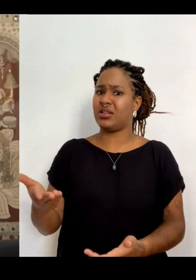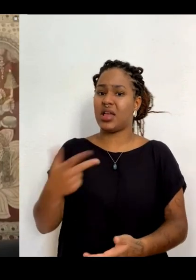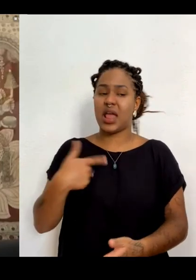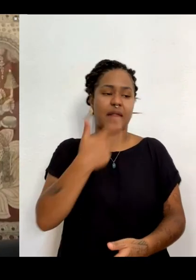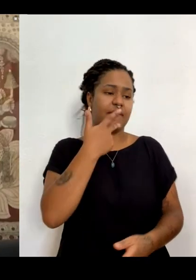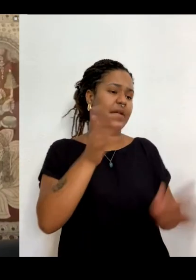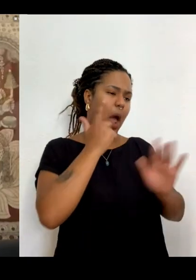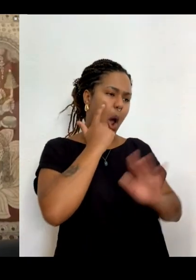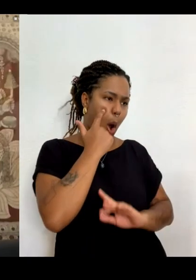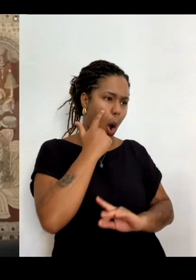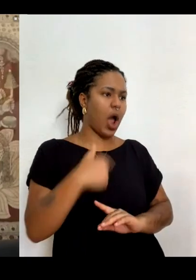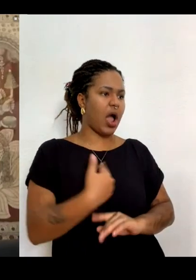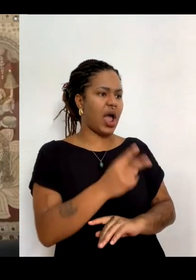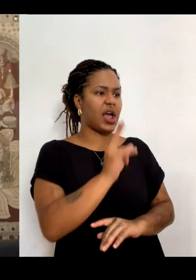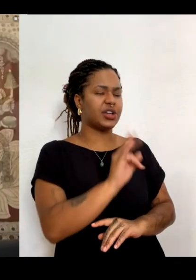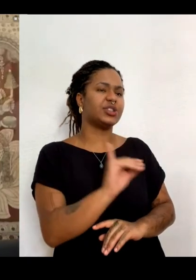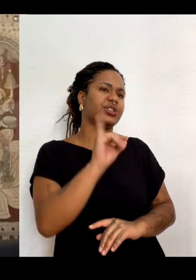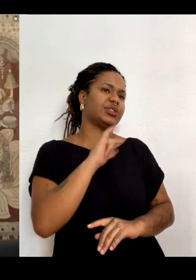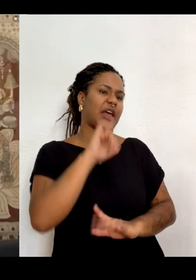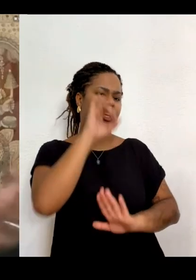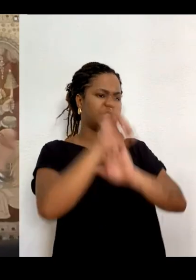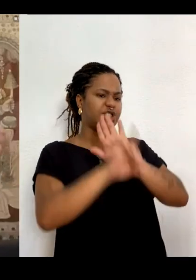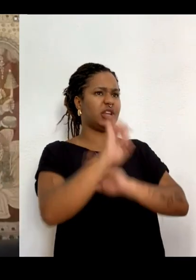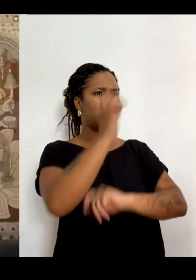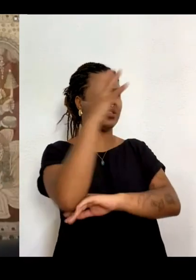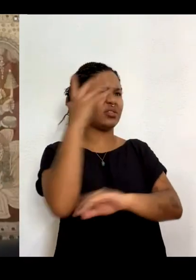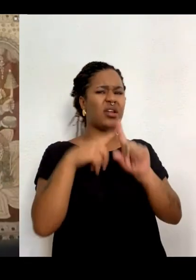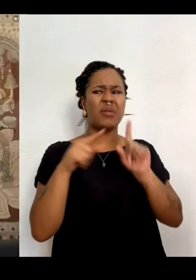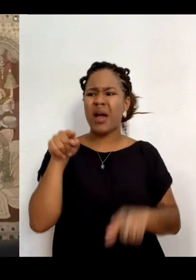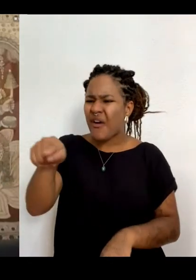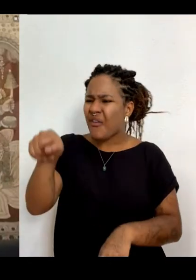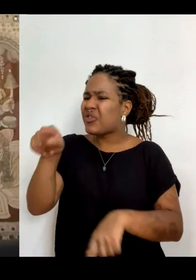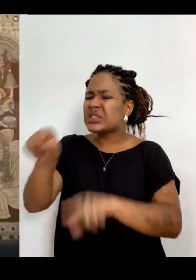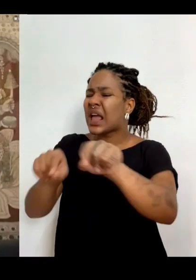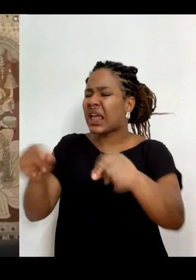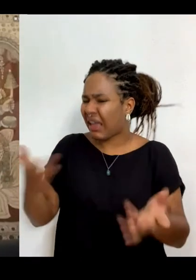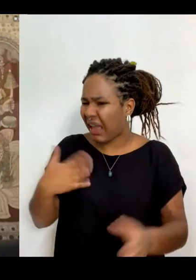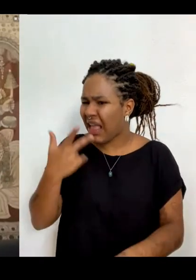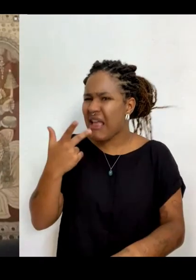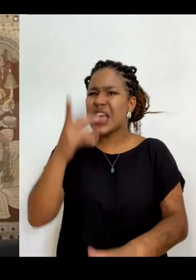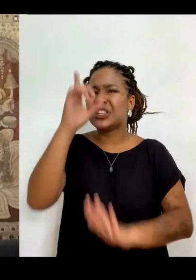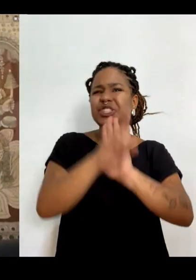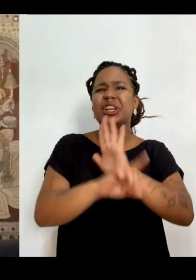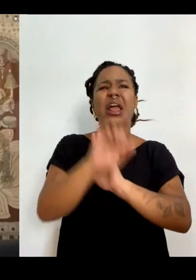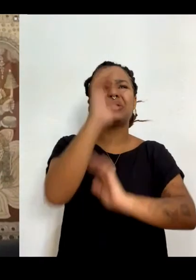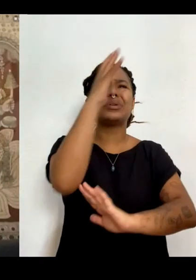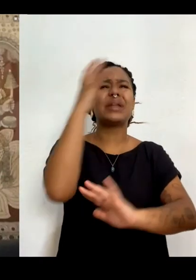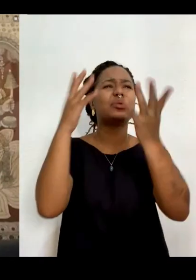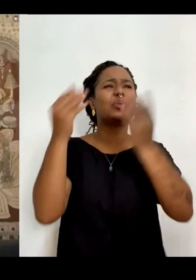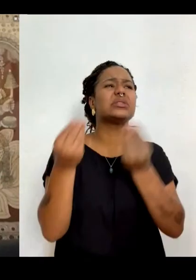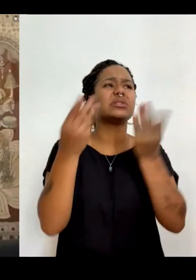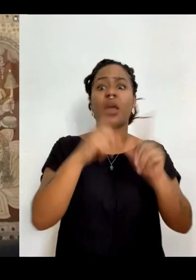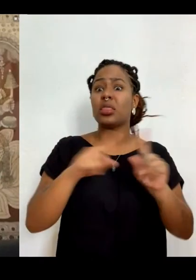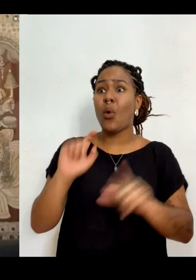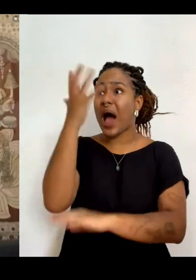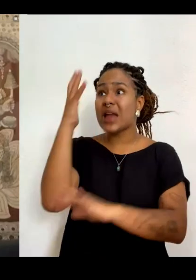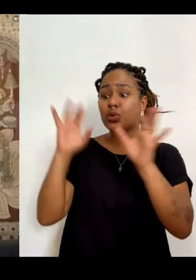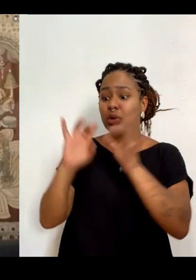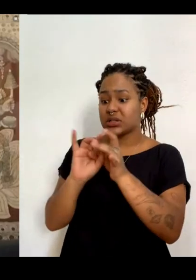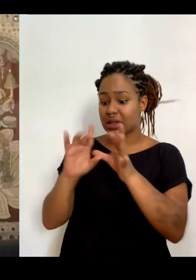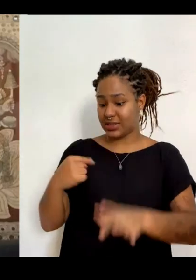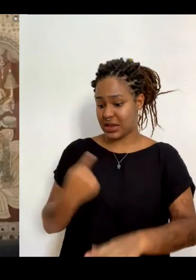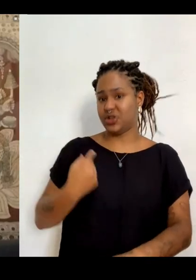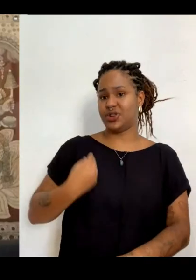I said who are you to give rights to Nature Nature allows us to live and third they would give this personhood